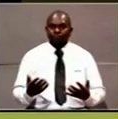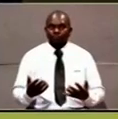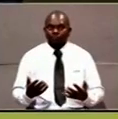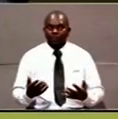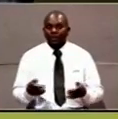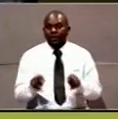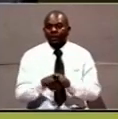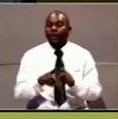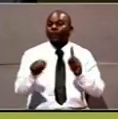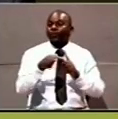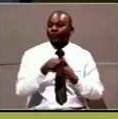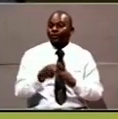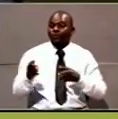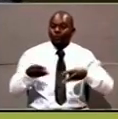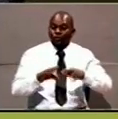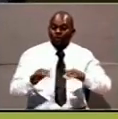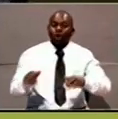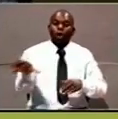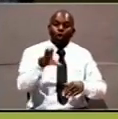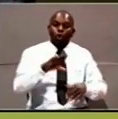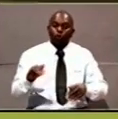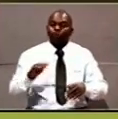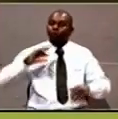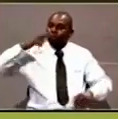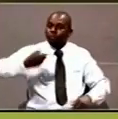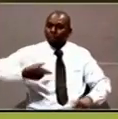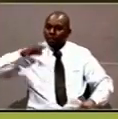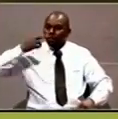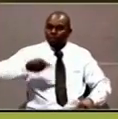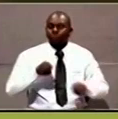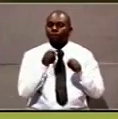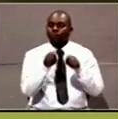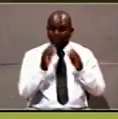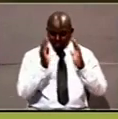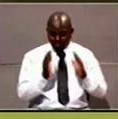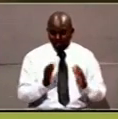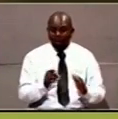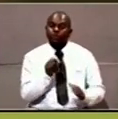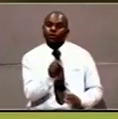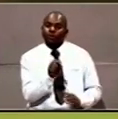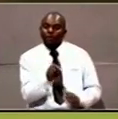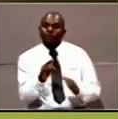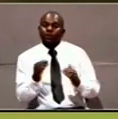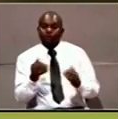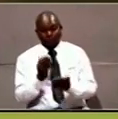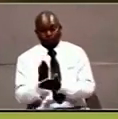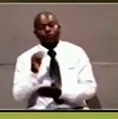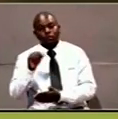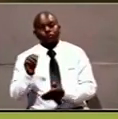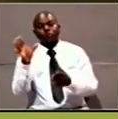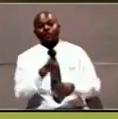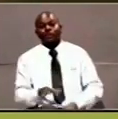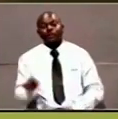and the positive manner in which all of the countries are responding to this task, that yes, indeed, it's important